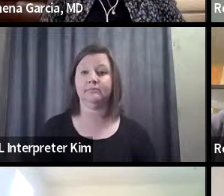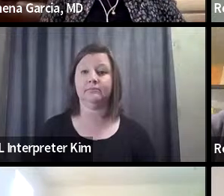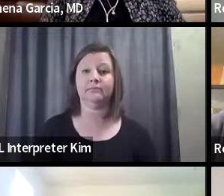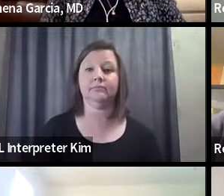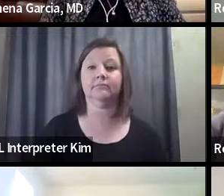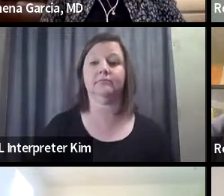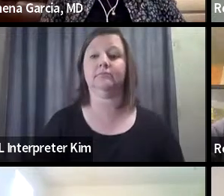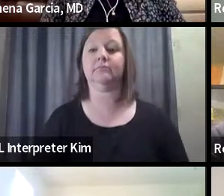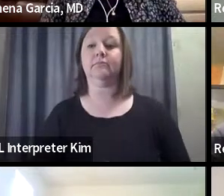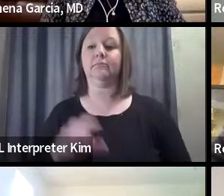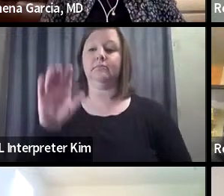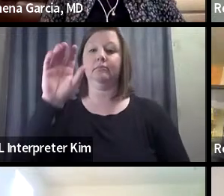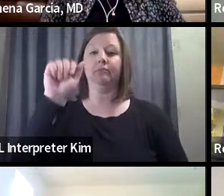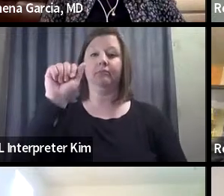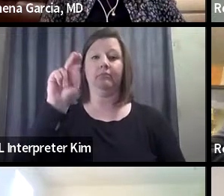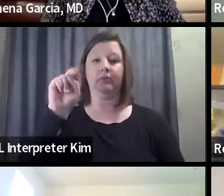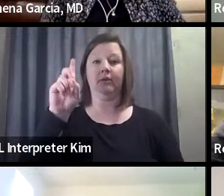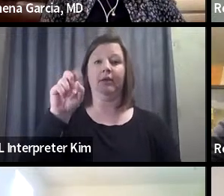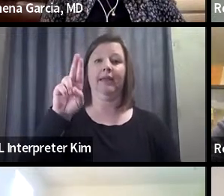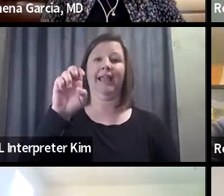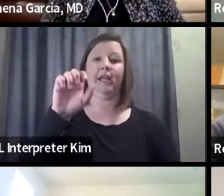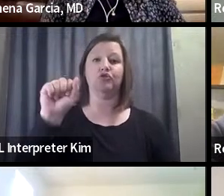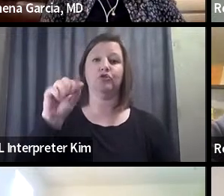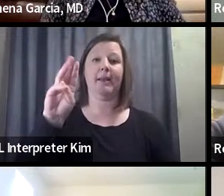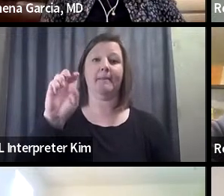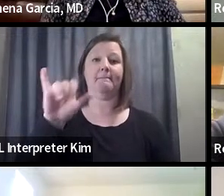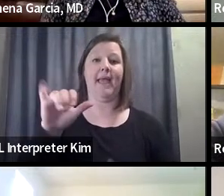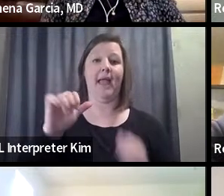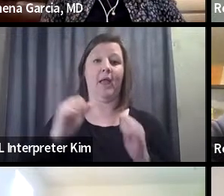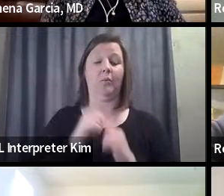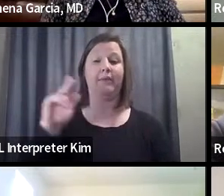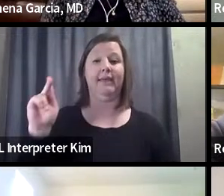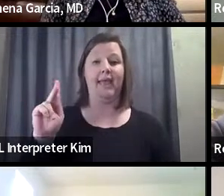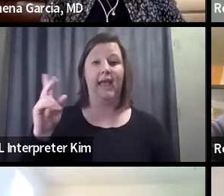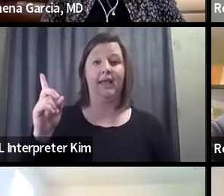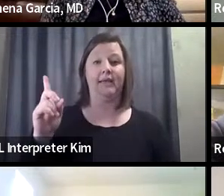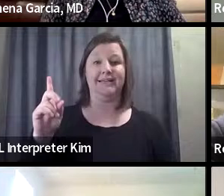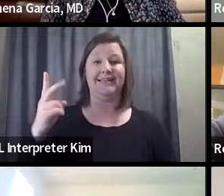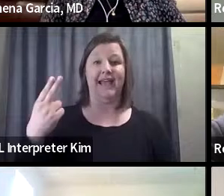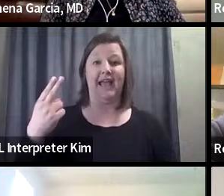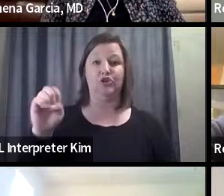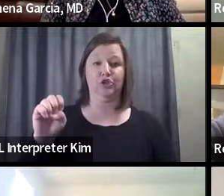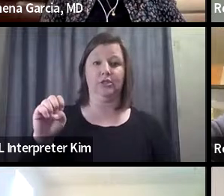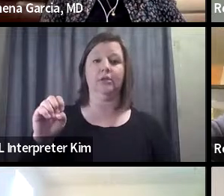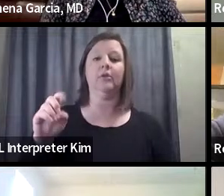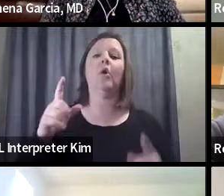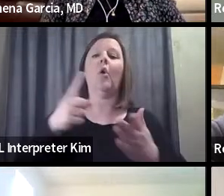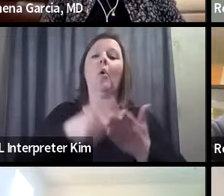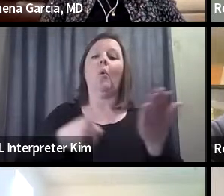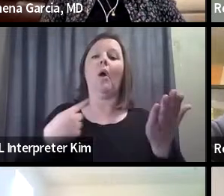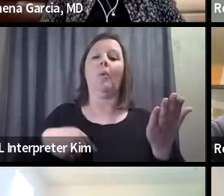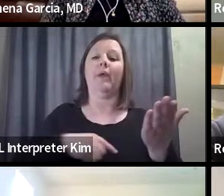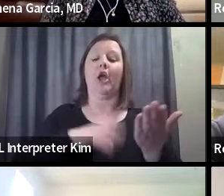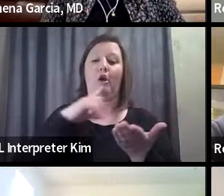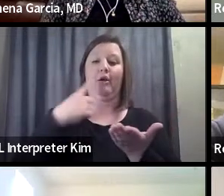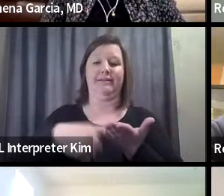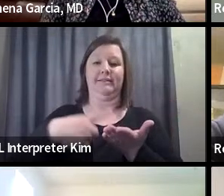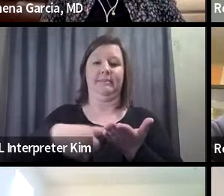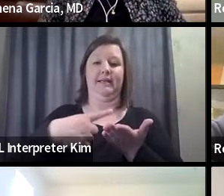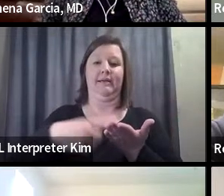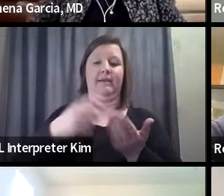And this is Andrea May with KDHE as well. What we're speaking of in Kansas, the